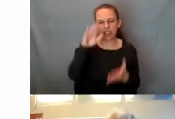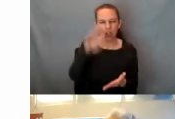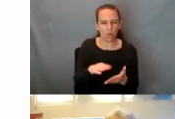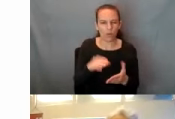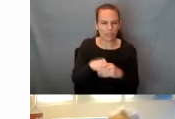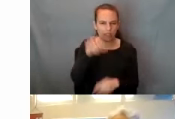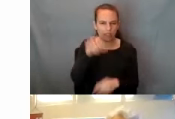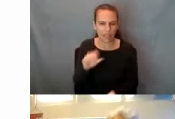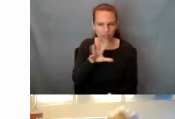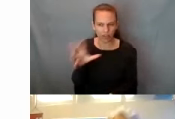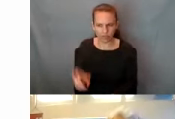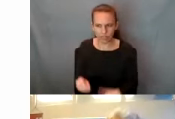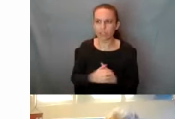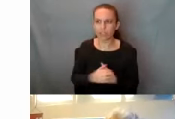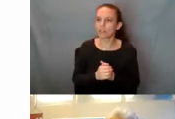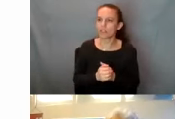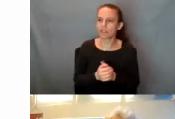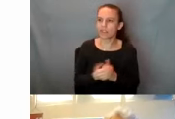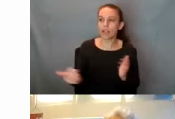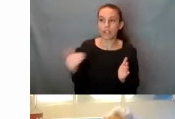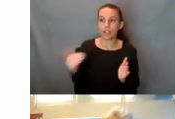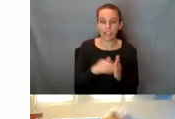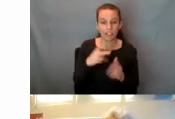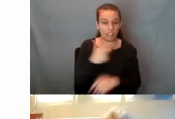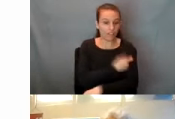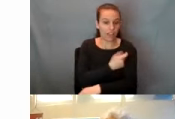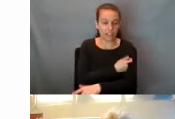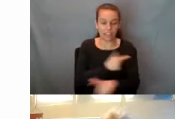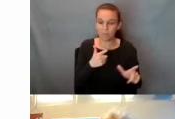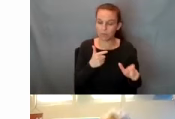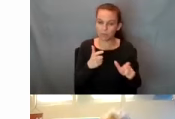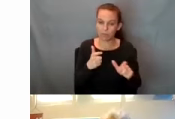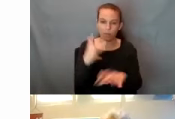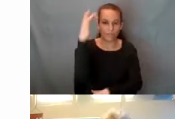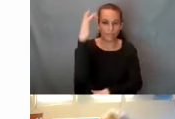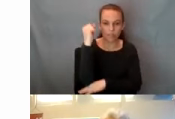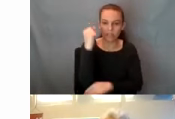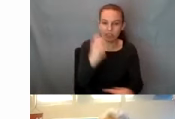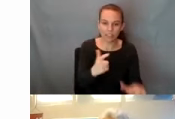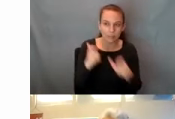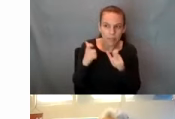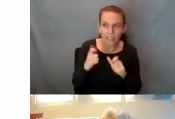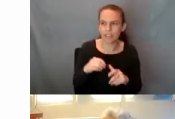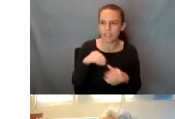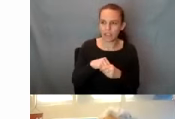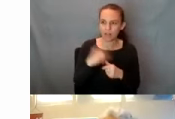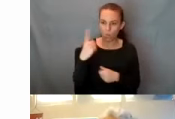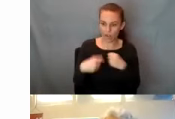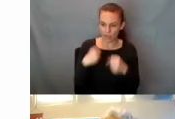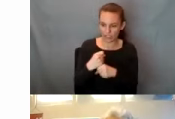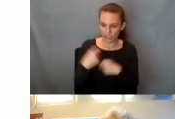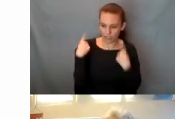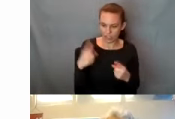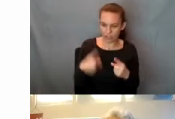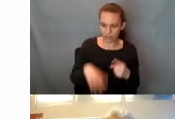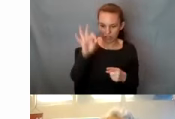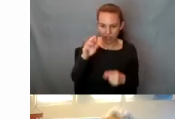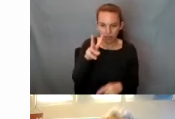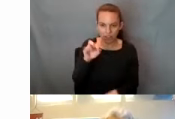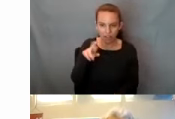has progressed at an unprecedented speed. Within a year of the discovery of a new virus, we have so many vaccine candidates that